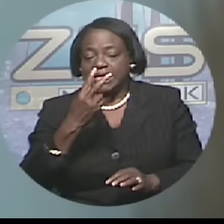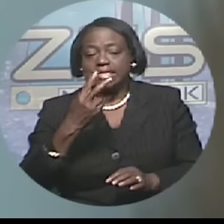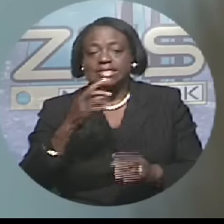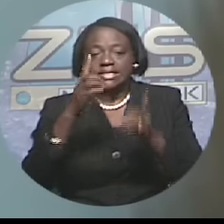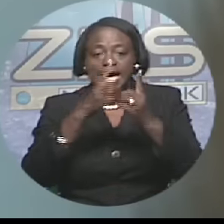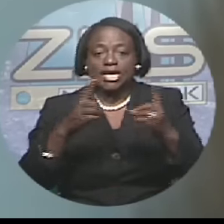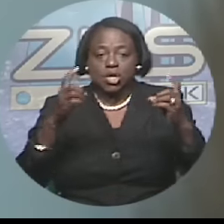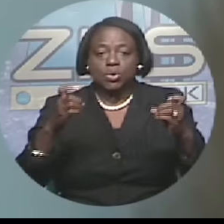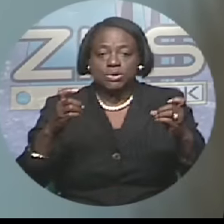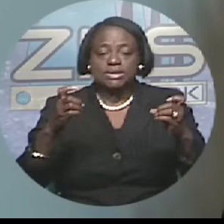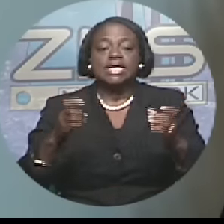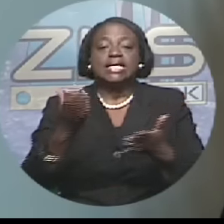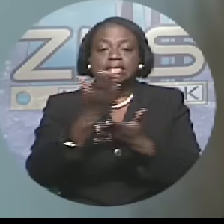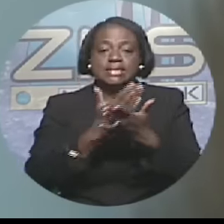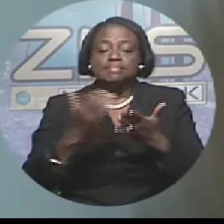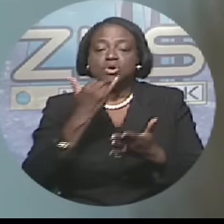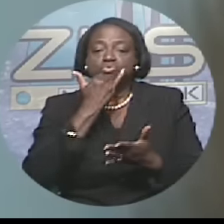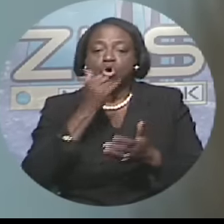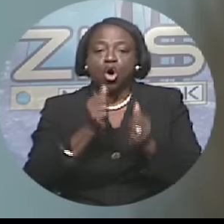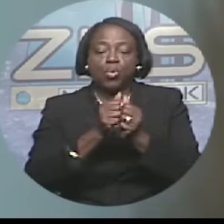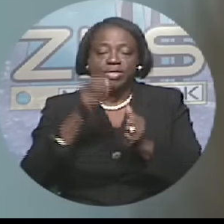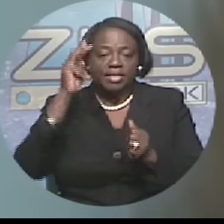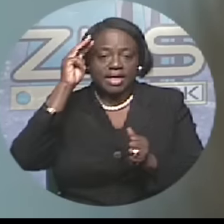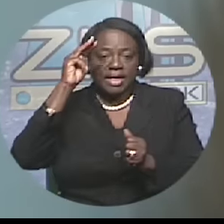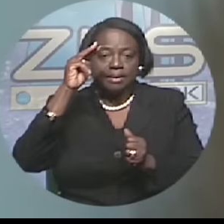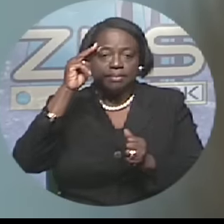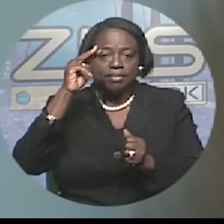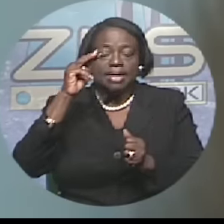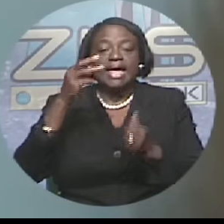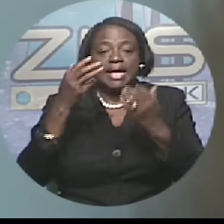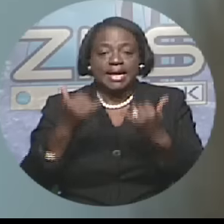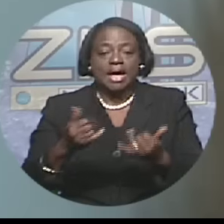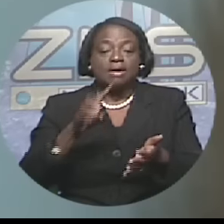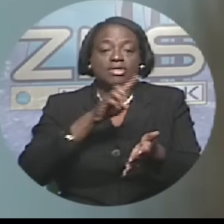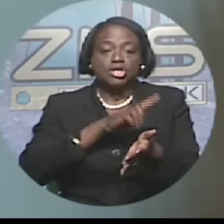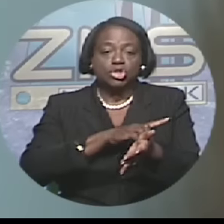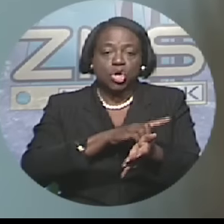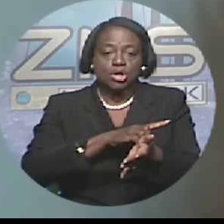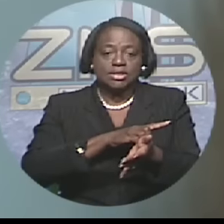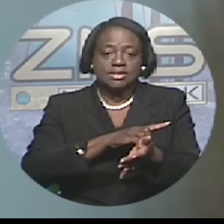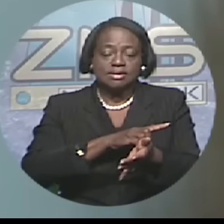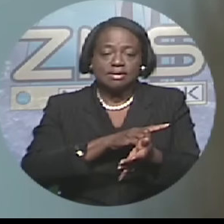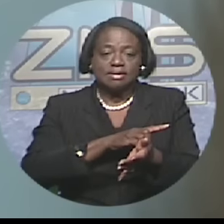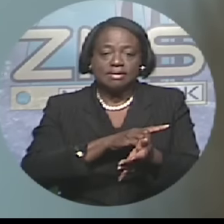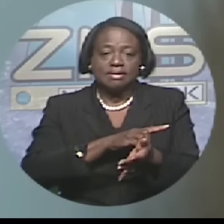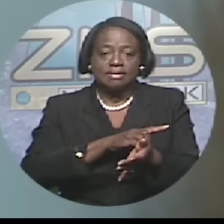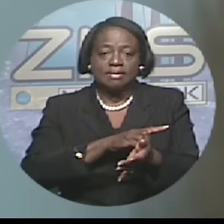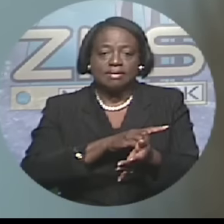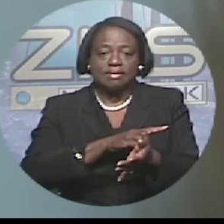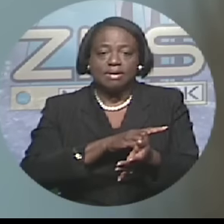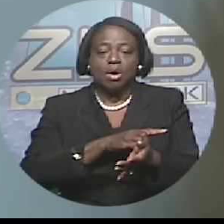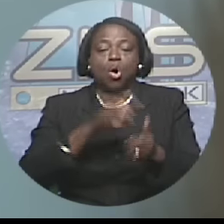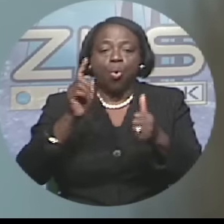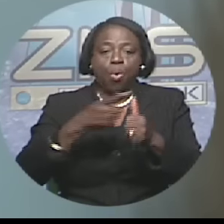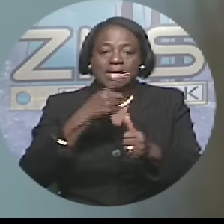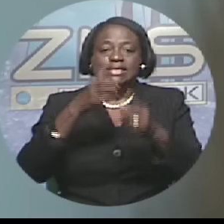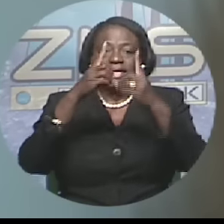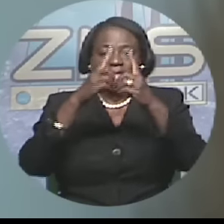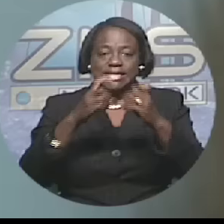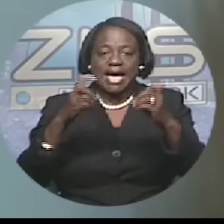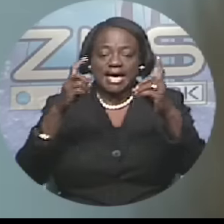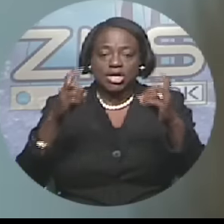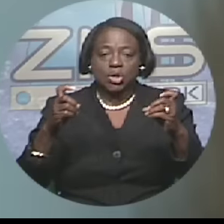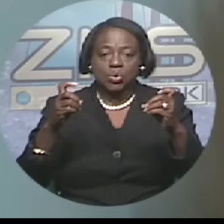We're creating a fund that doctor will be able to refer to, knowing that since you've diagnosed something seriously,